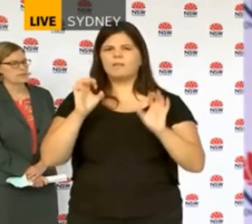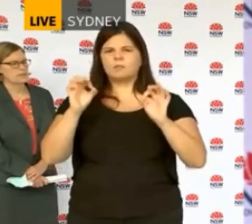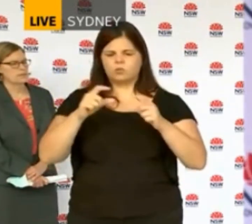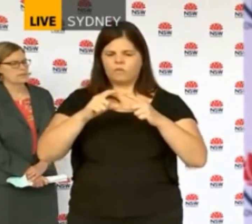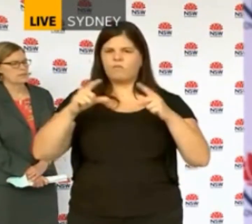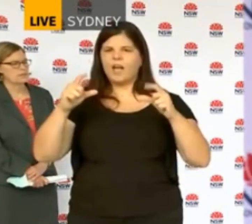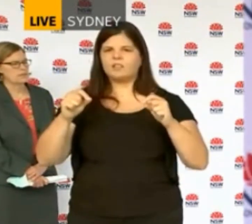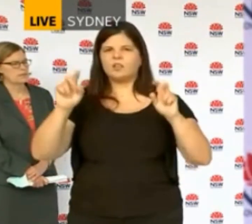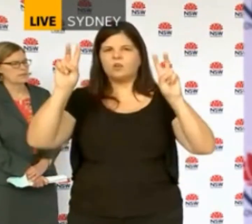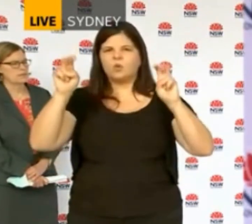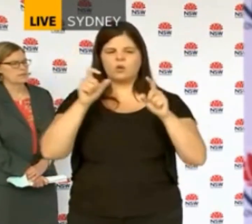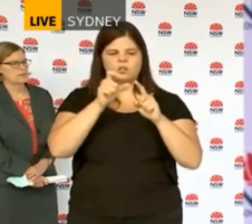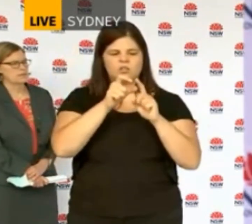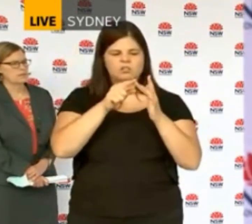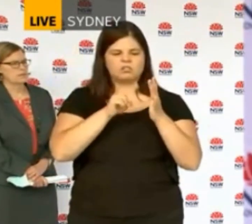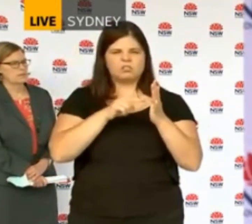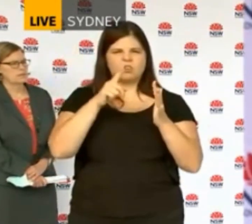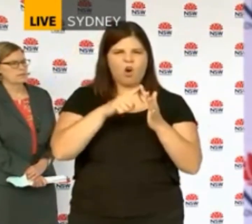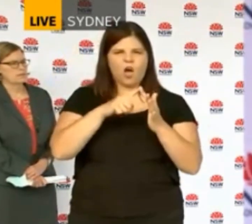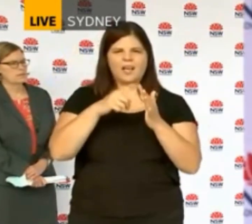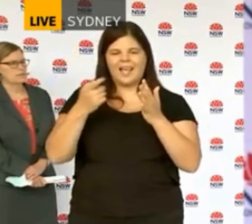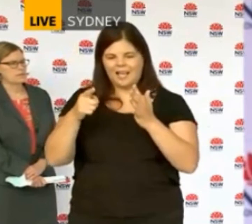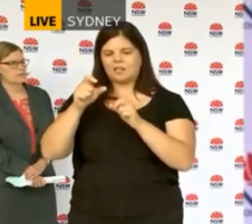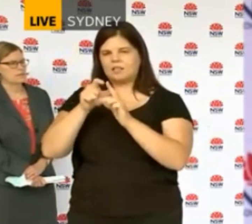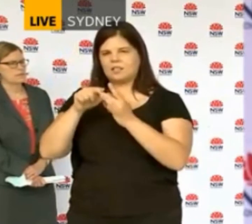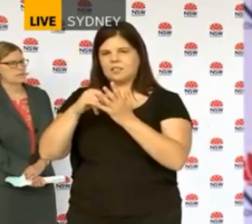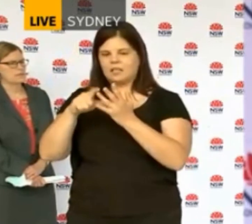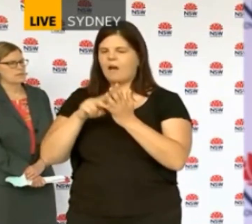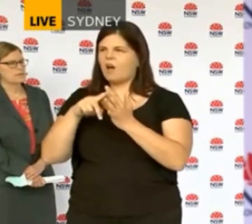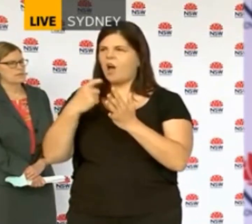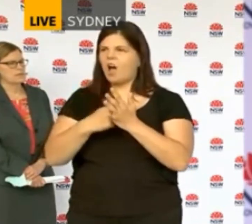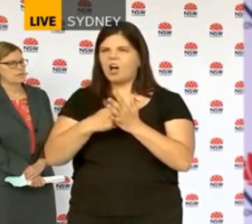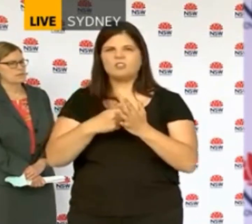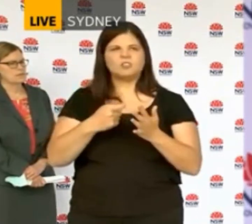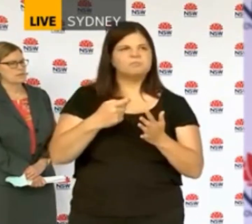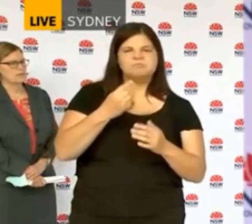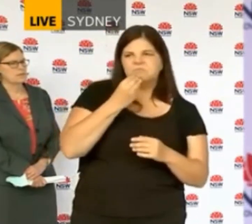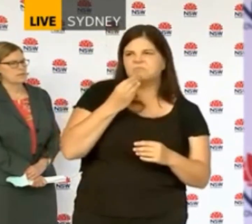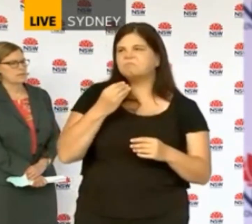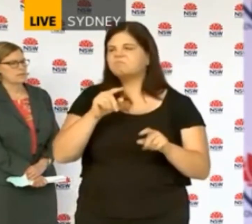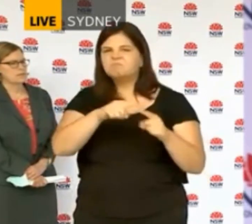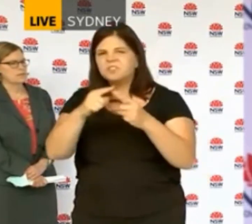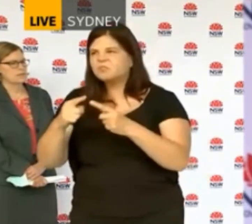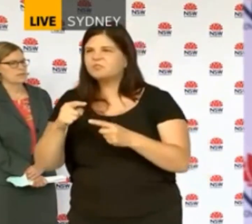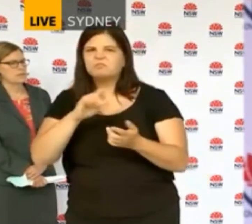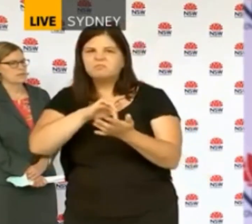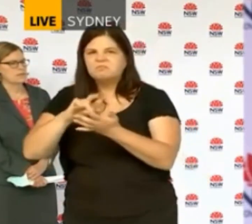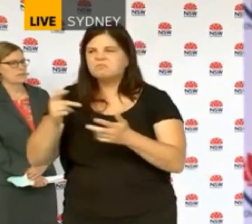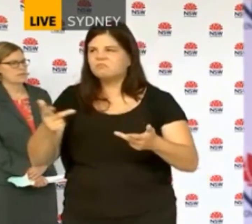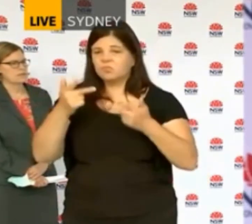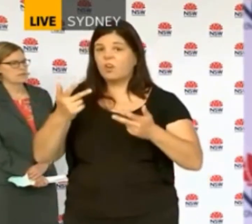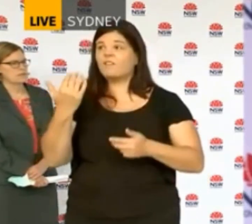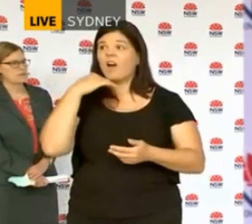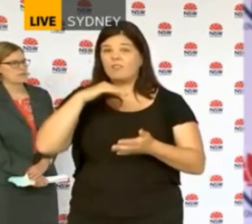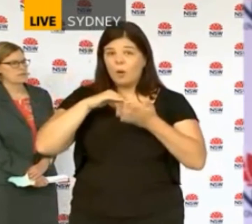or vouchers that we are going to fast track and be part of the pilot and include the Northern Beaches. When you think about that fund, there's $500